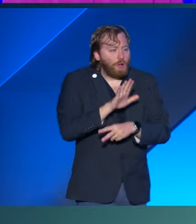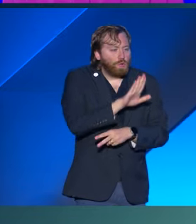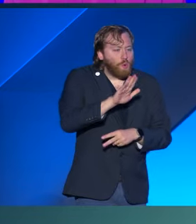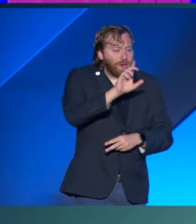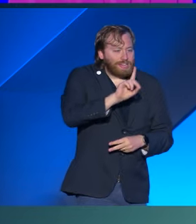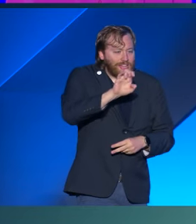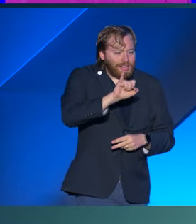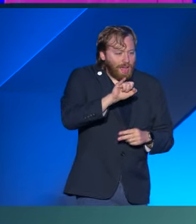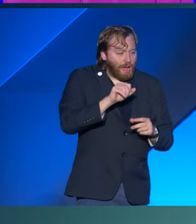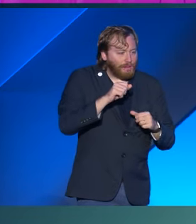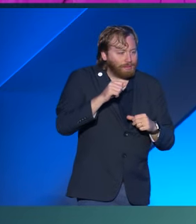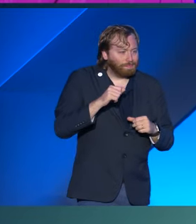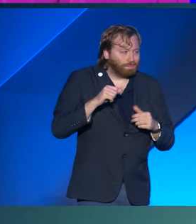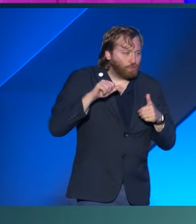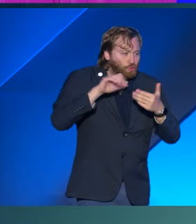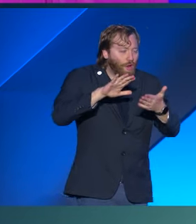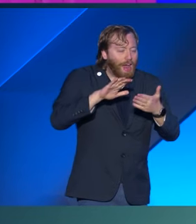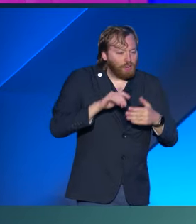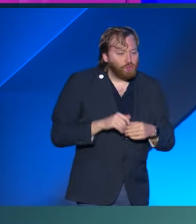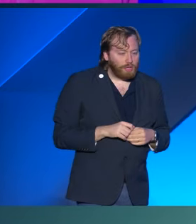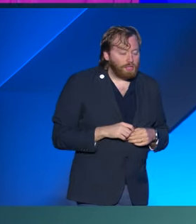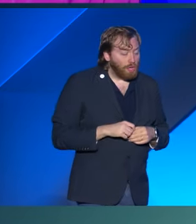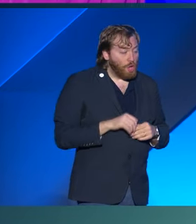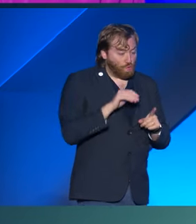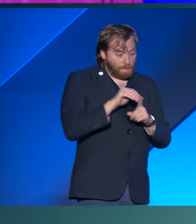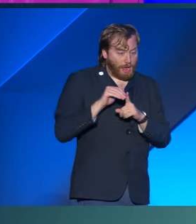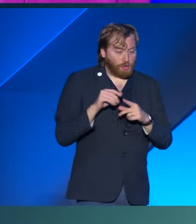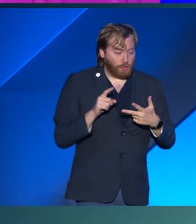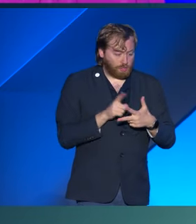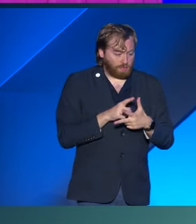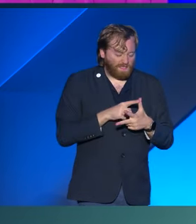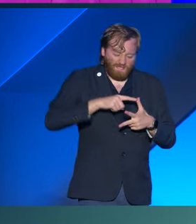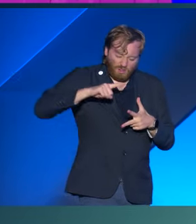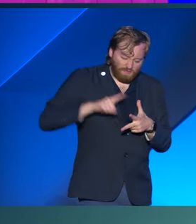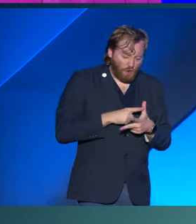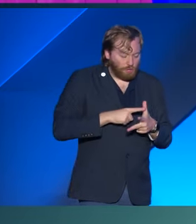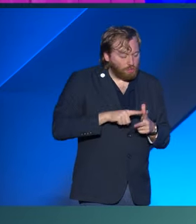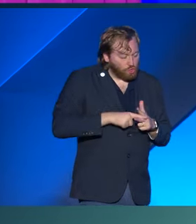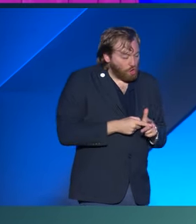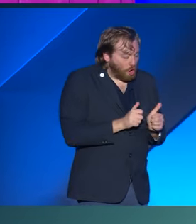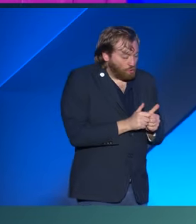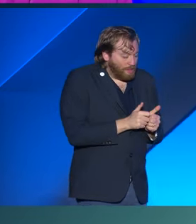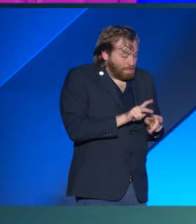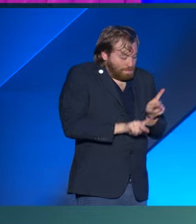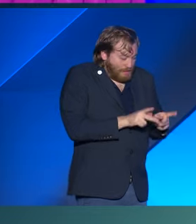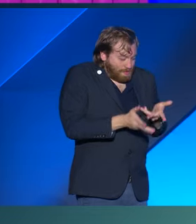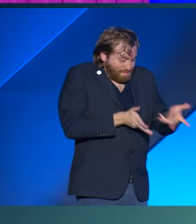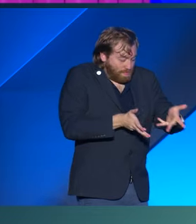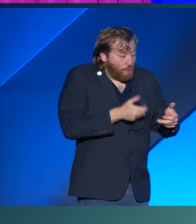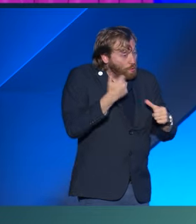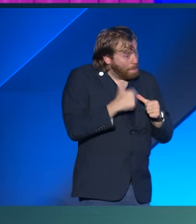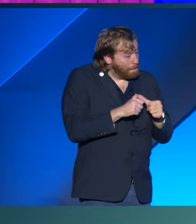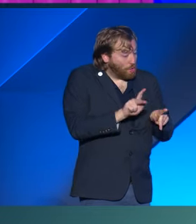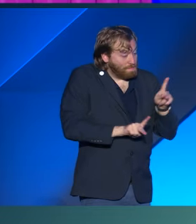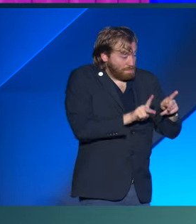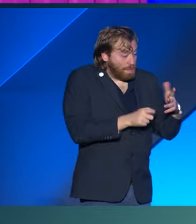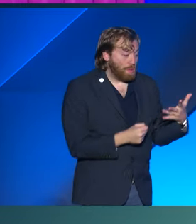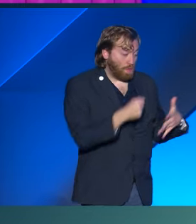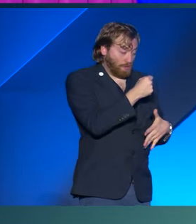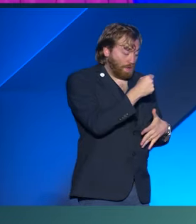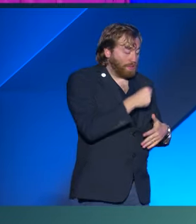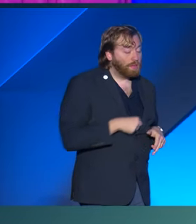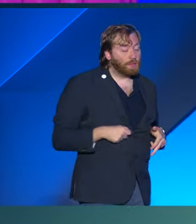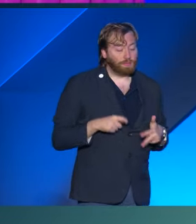Reminders. First, start with your people. Remember, it's people over everything. Second,